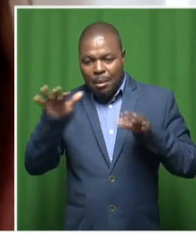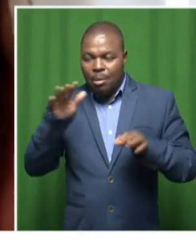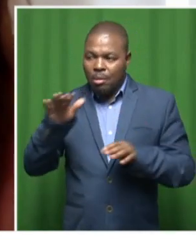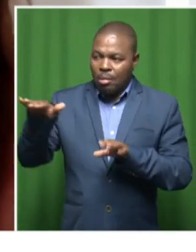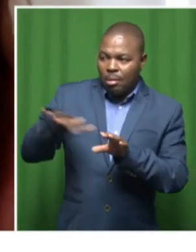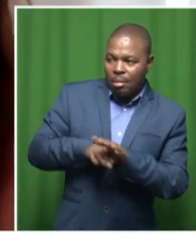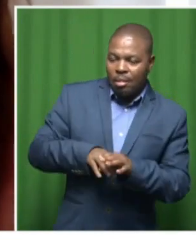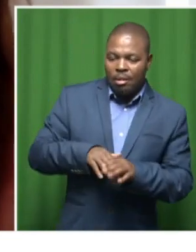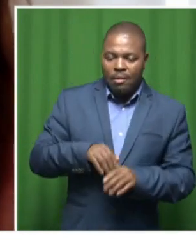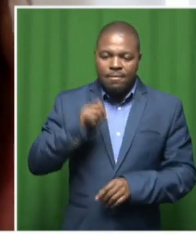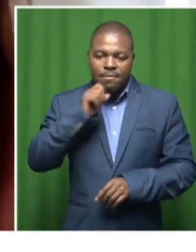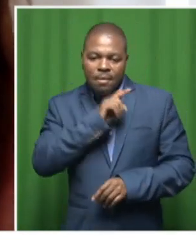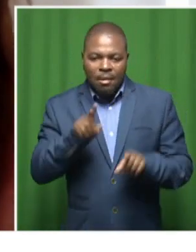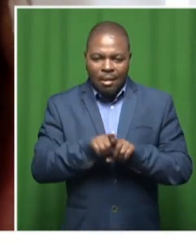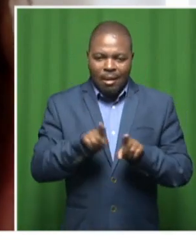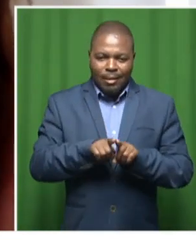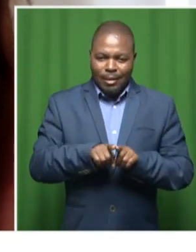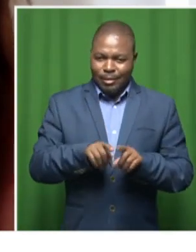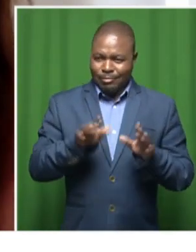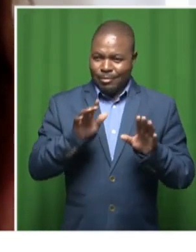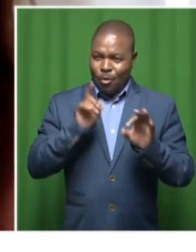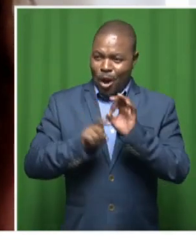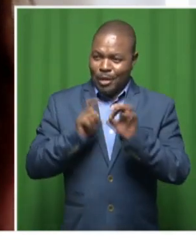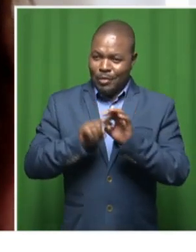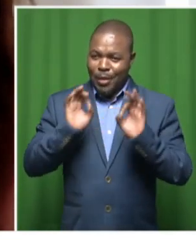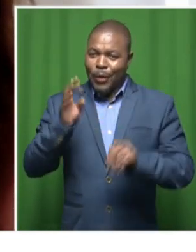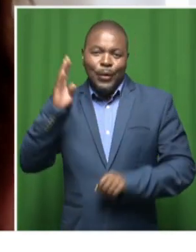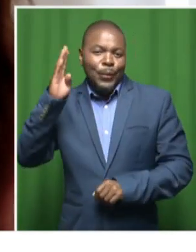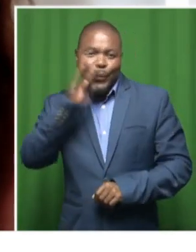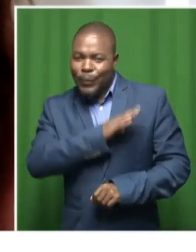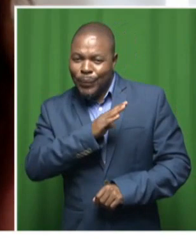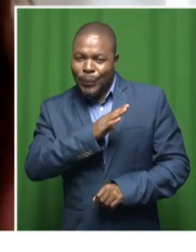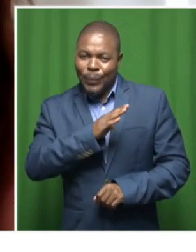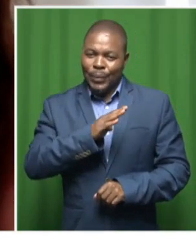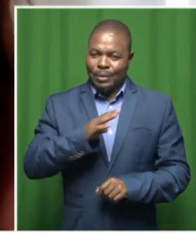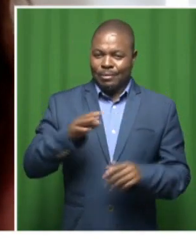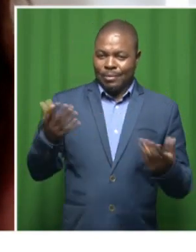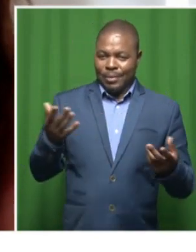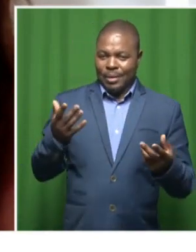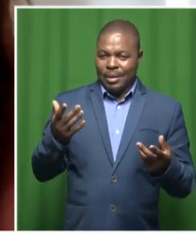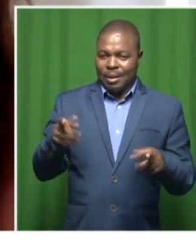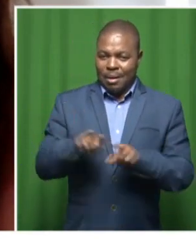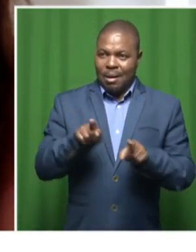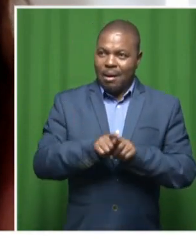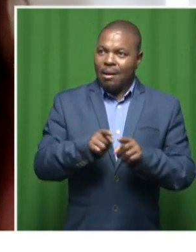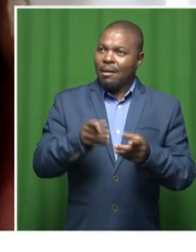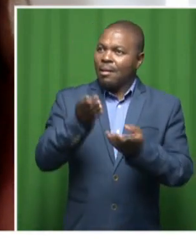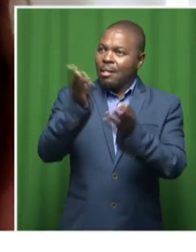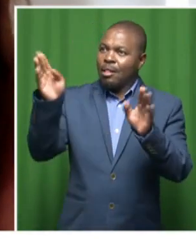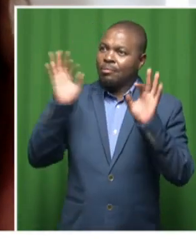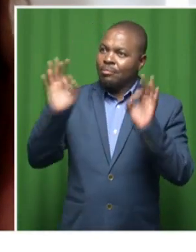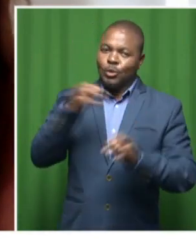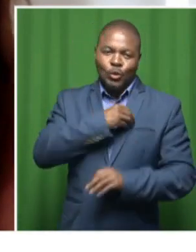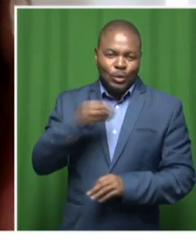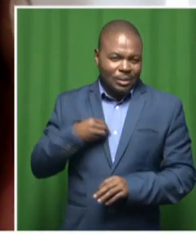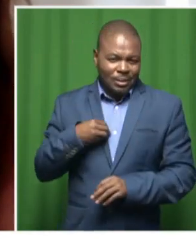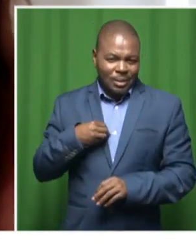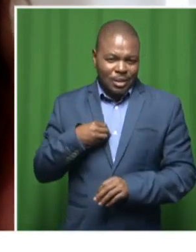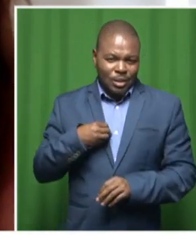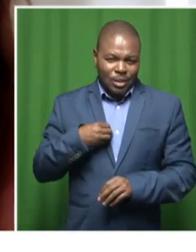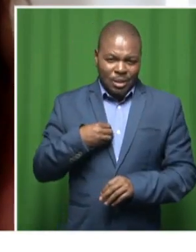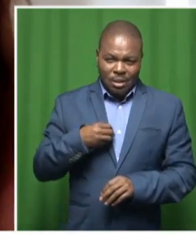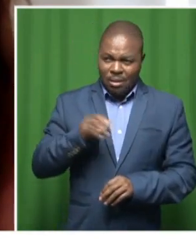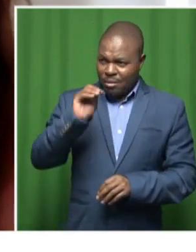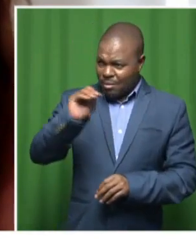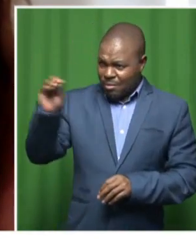that are, not exactly qualified to do the job the way most surgeons are. Are you seeing